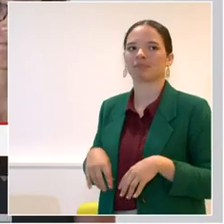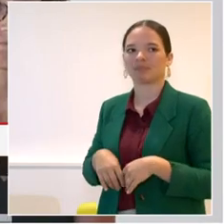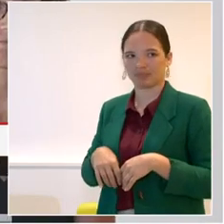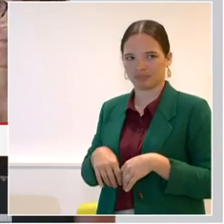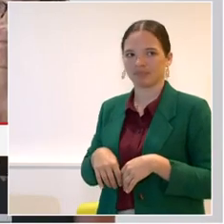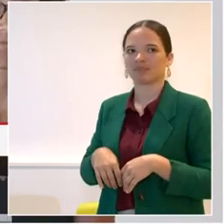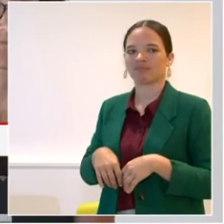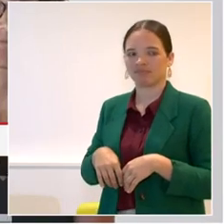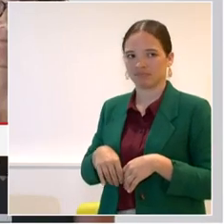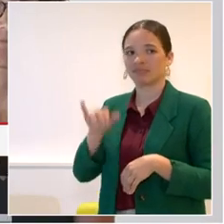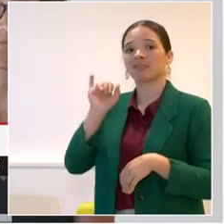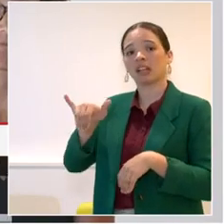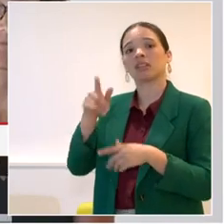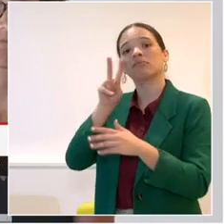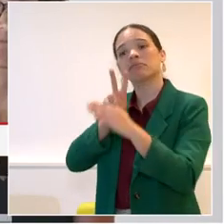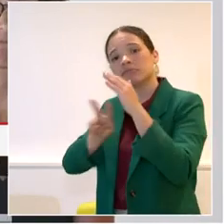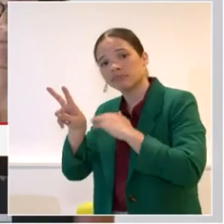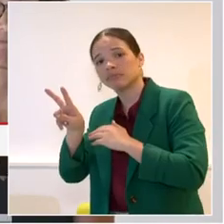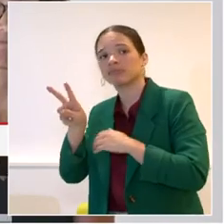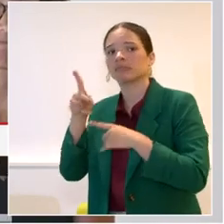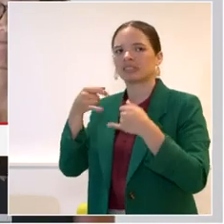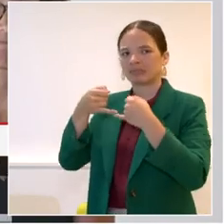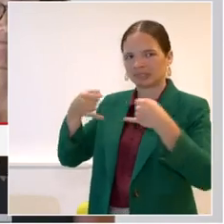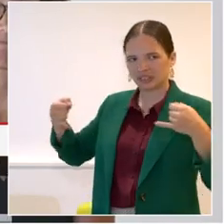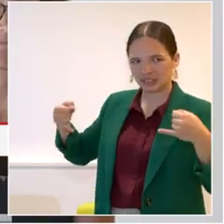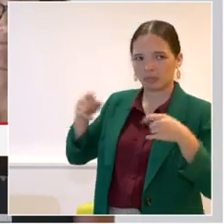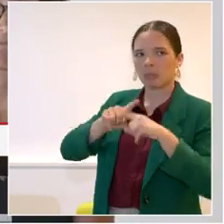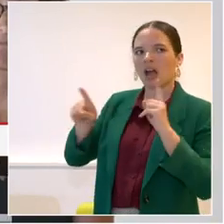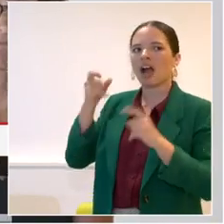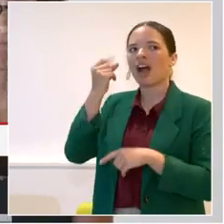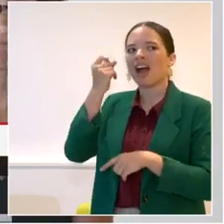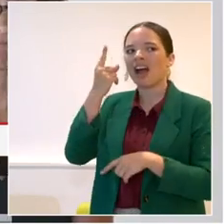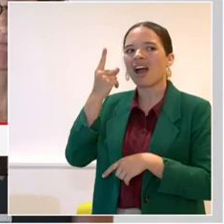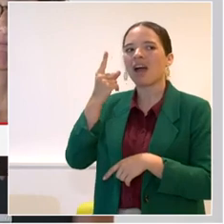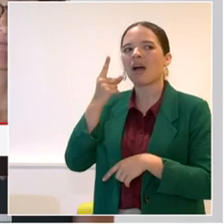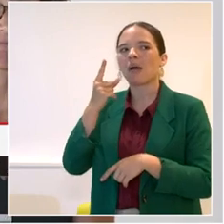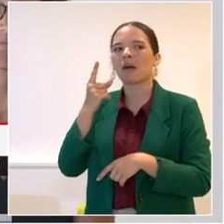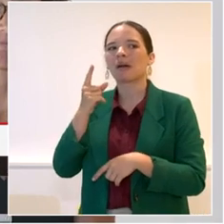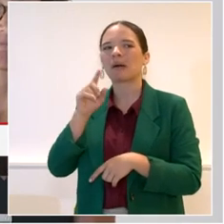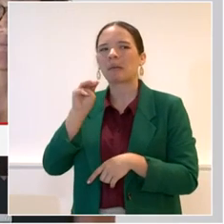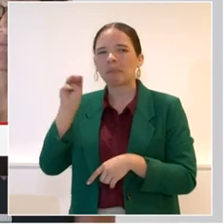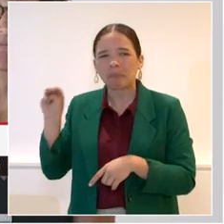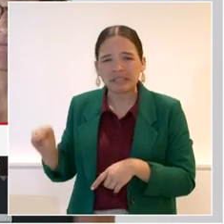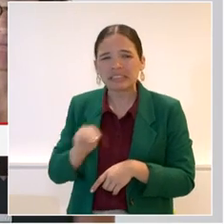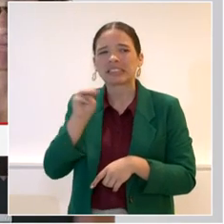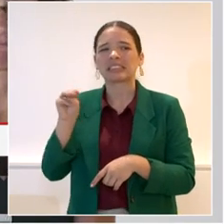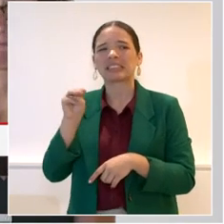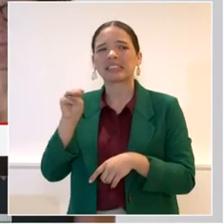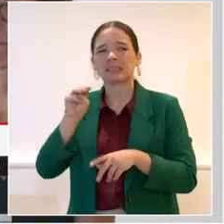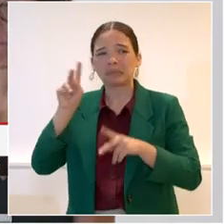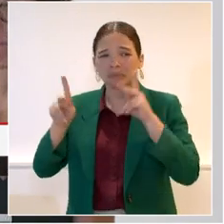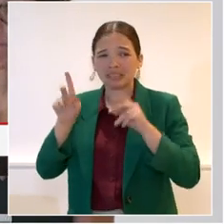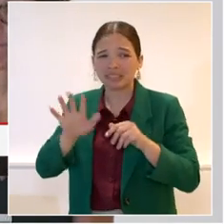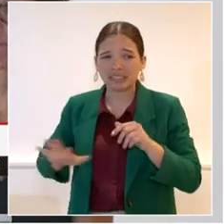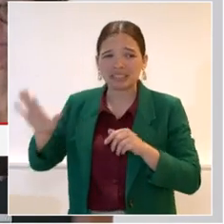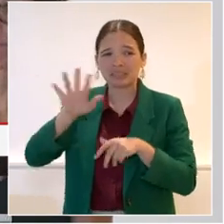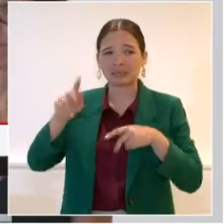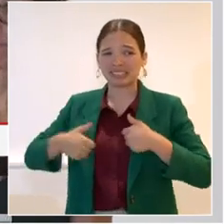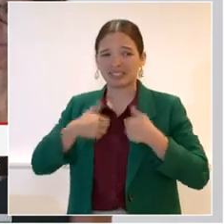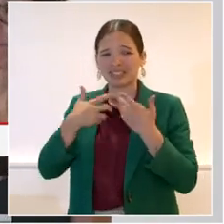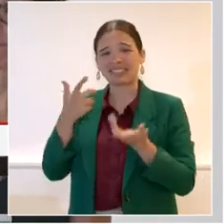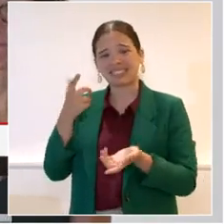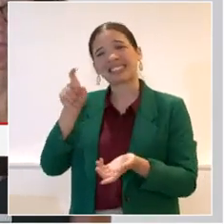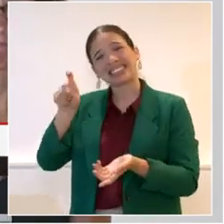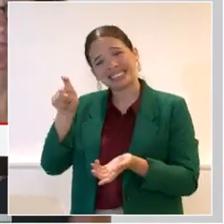fair system for the millions of people who live here already. And so that is going to take a change in